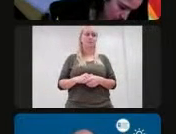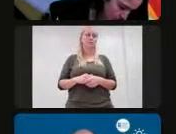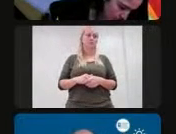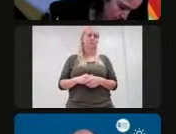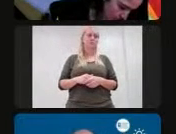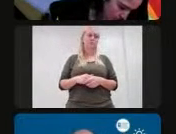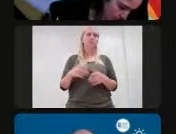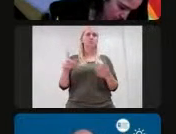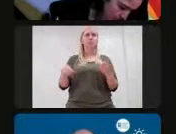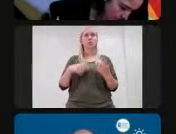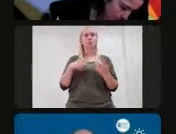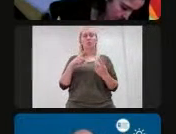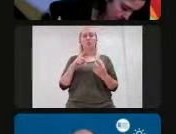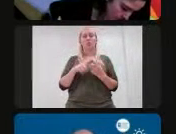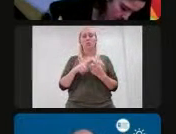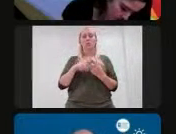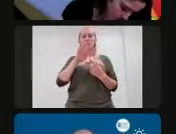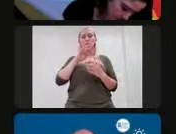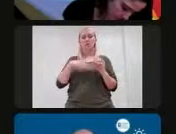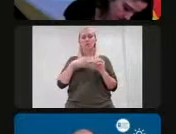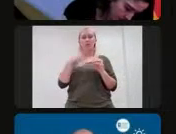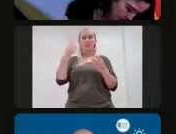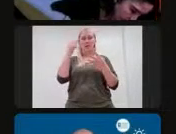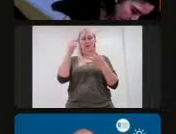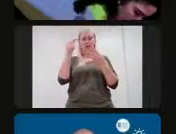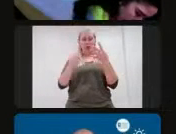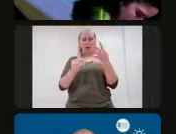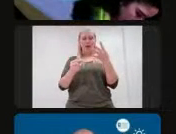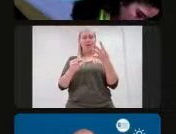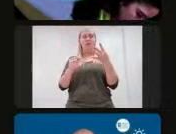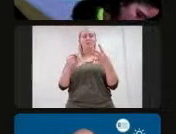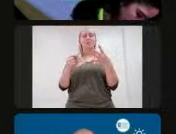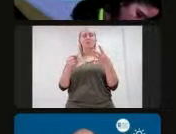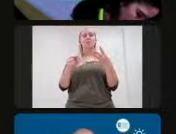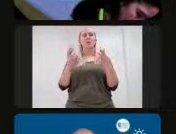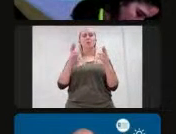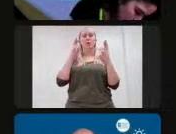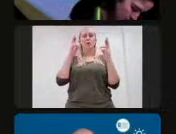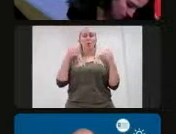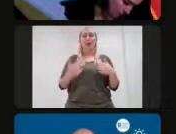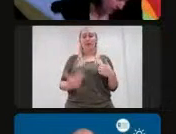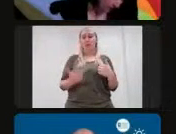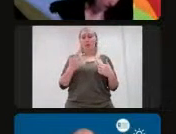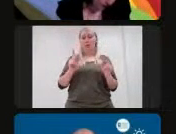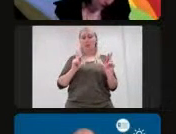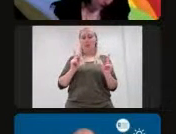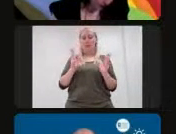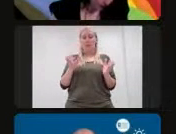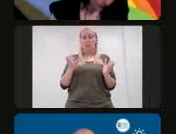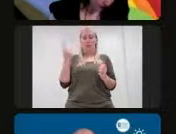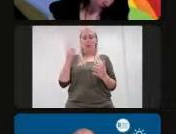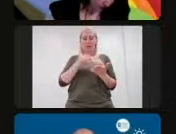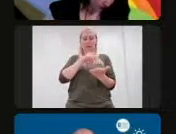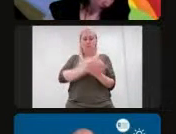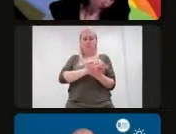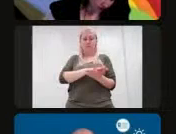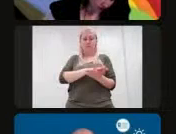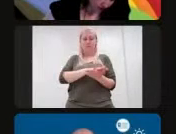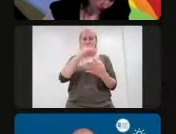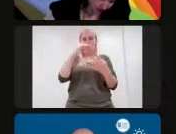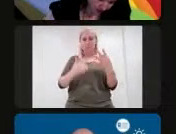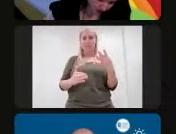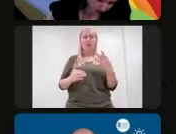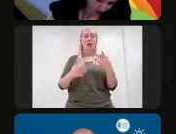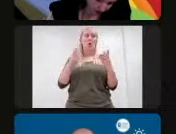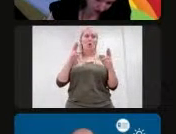When it comes to getting something on the agenda, I would hope that when we have 3 people that want something on the agenda, I hope we can